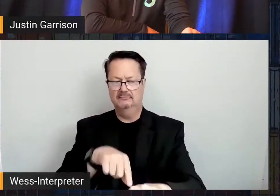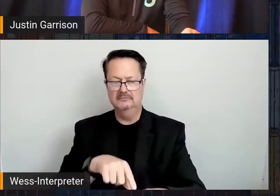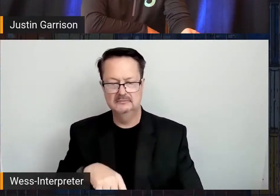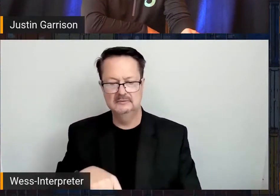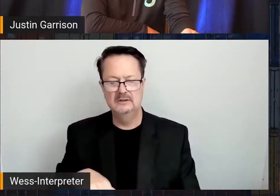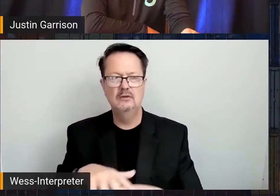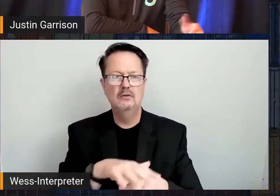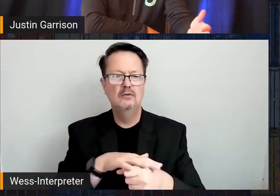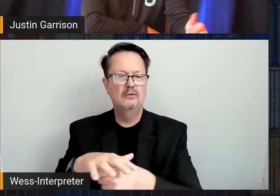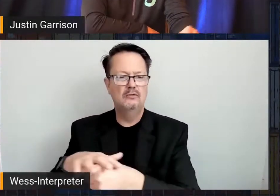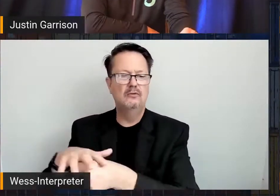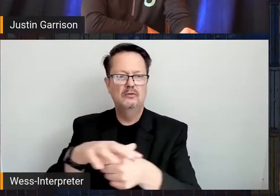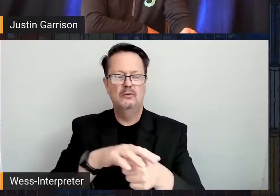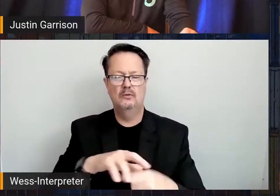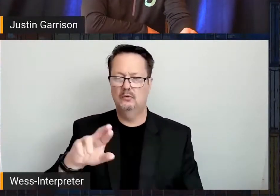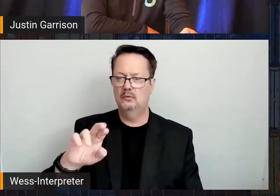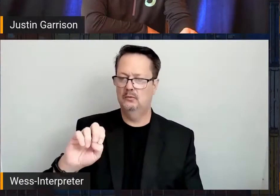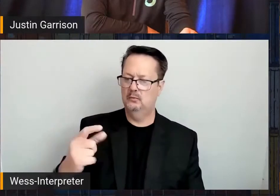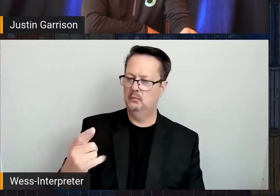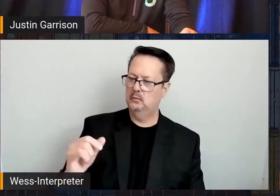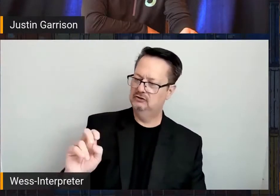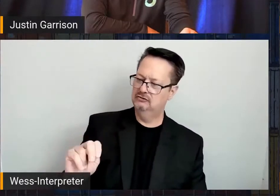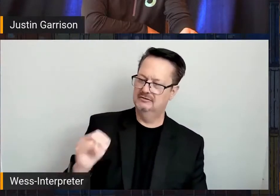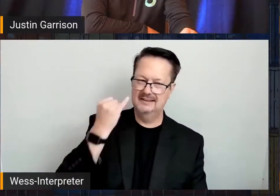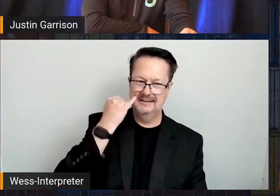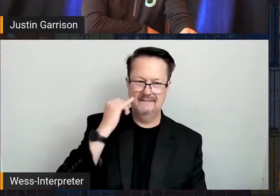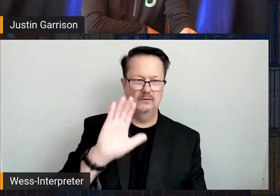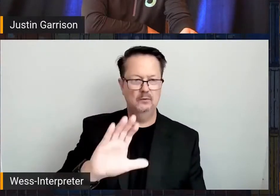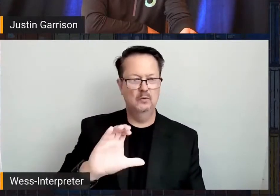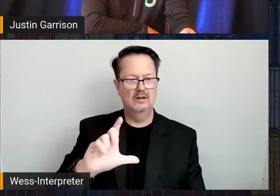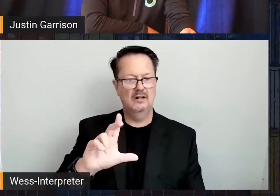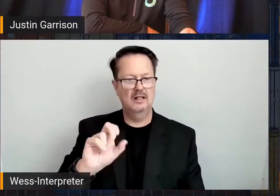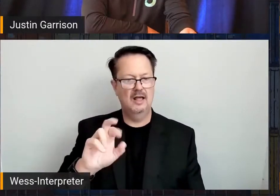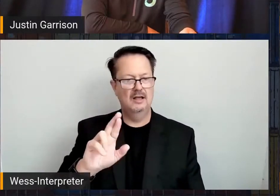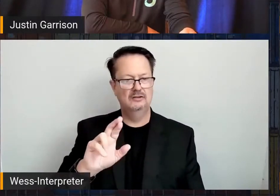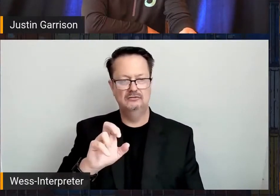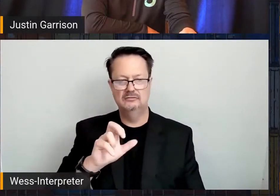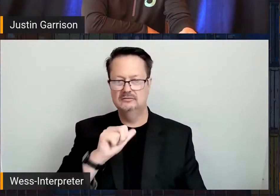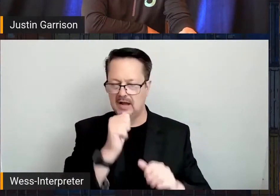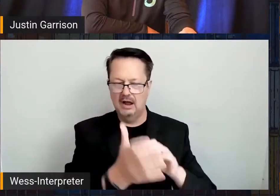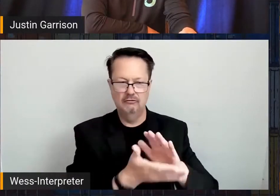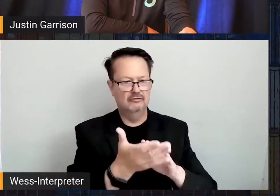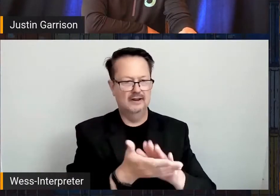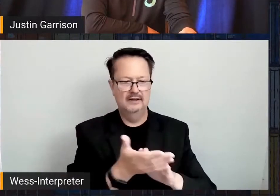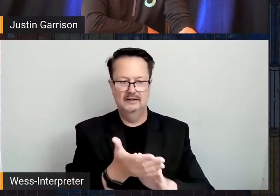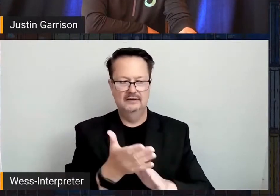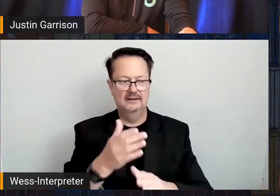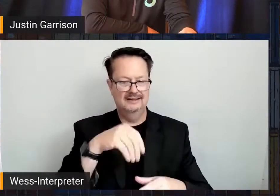regions. If your cluster is not running in a location that has an AWS region,